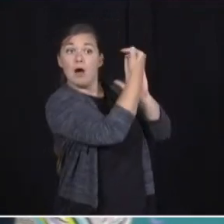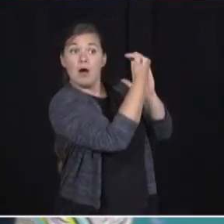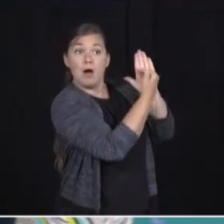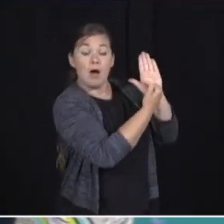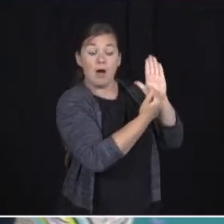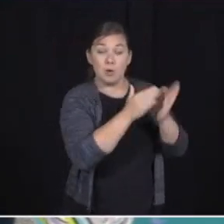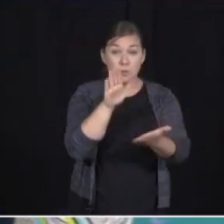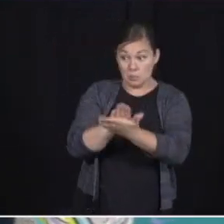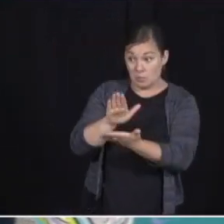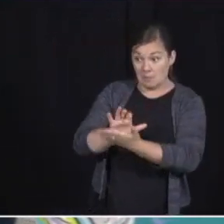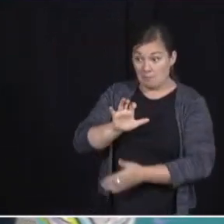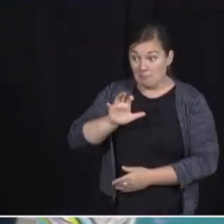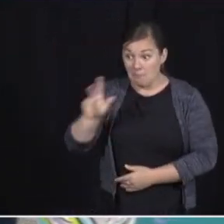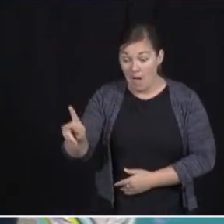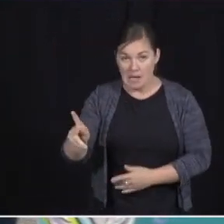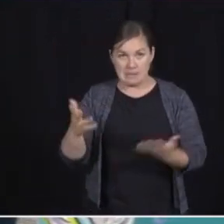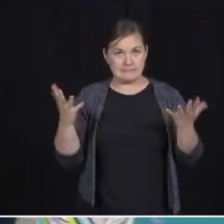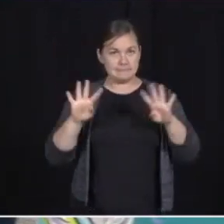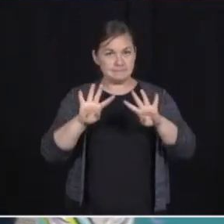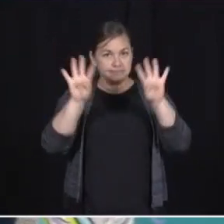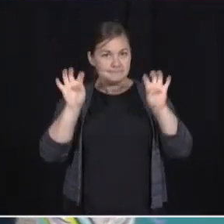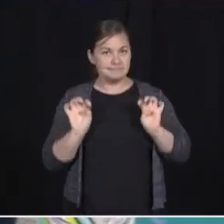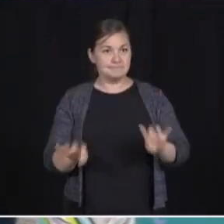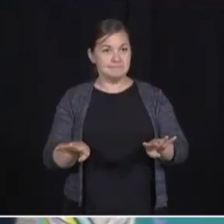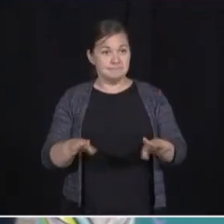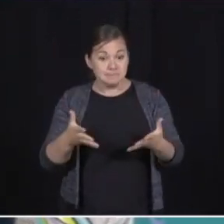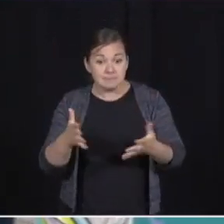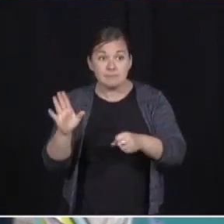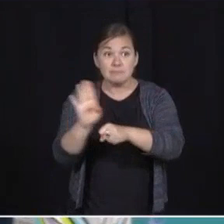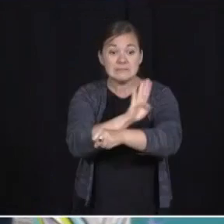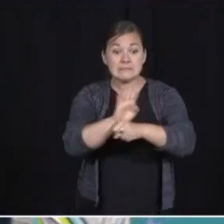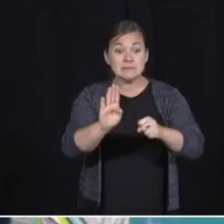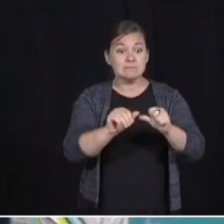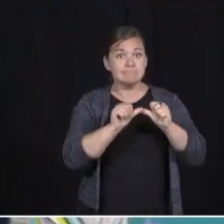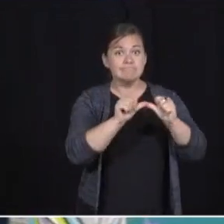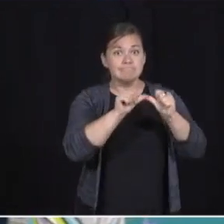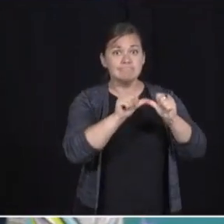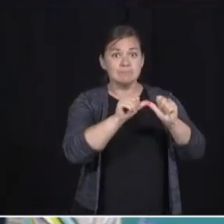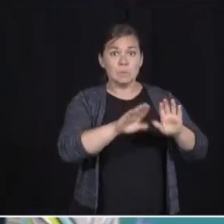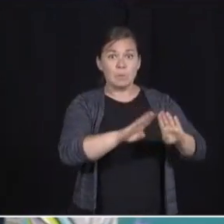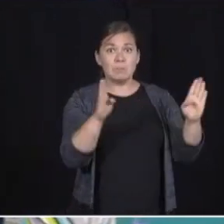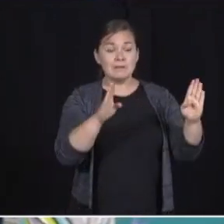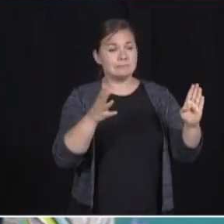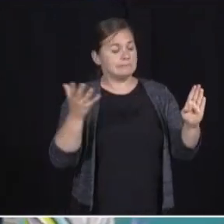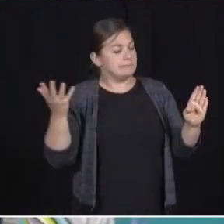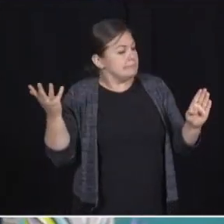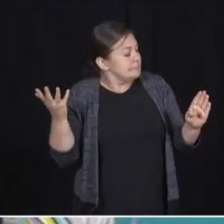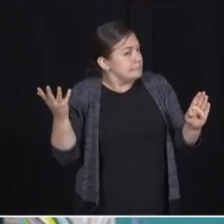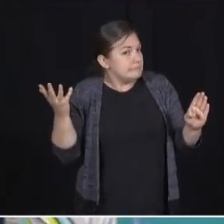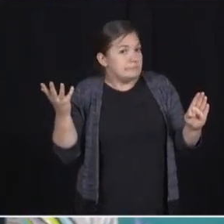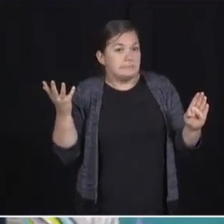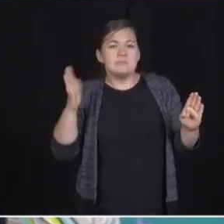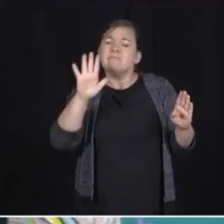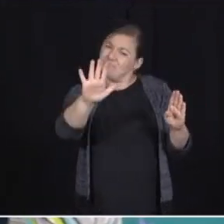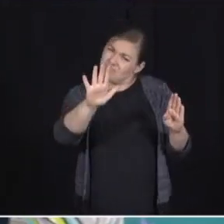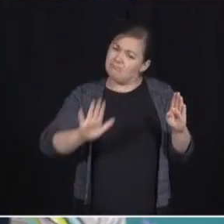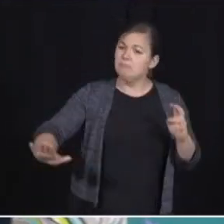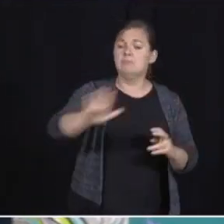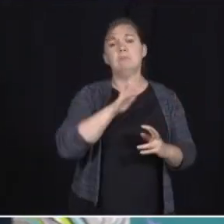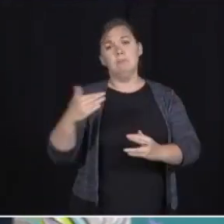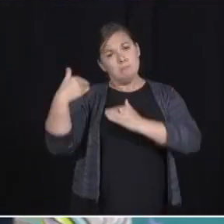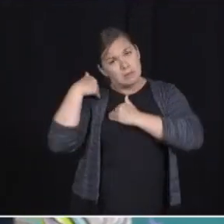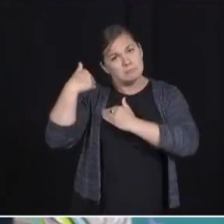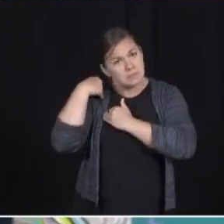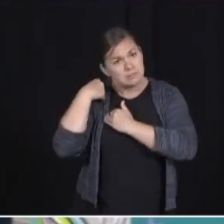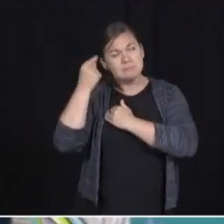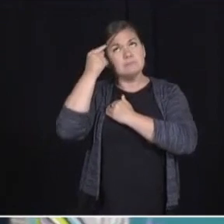businesses staying open or being closed once again. So please be responsible and think about others. On behalf of all of